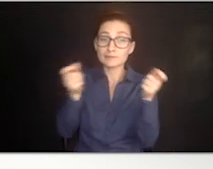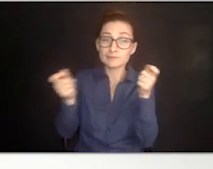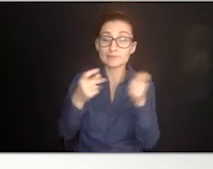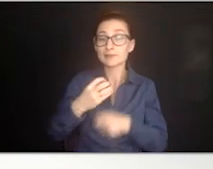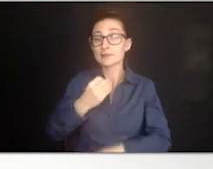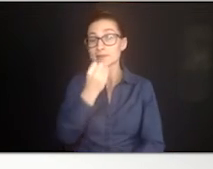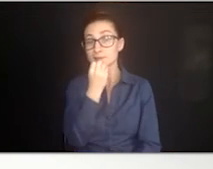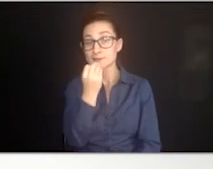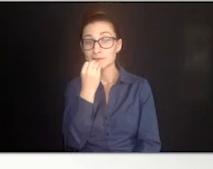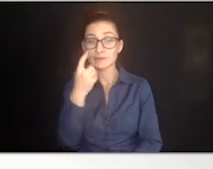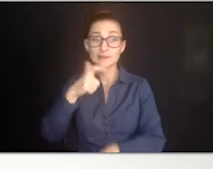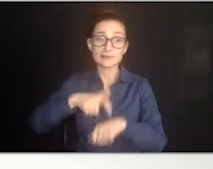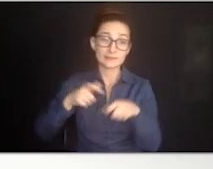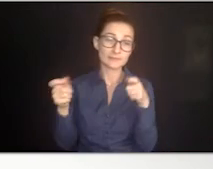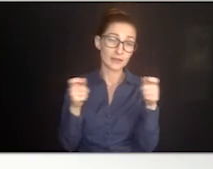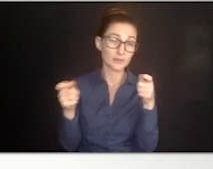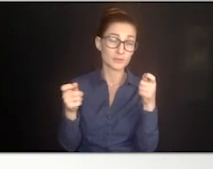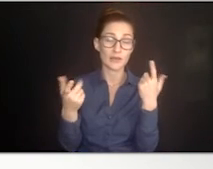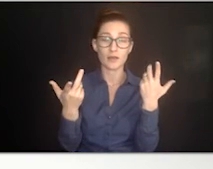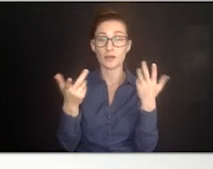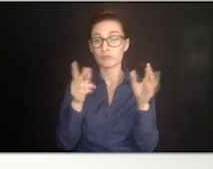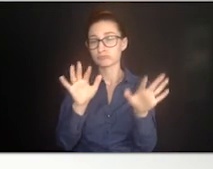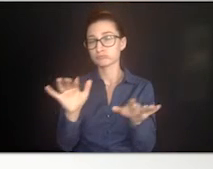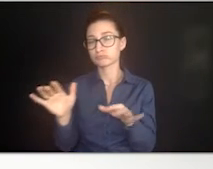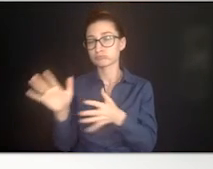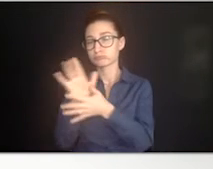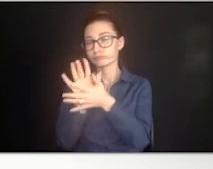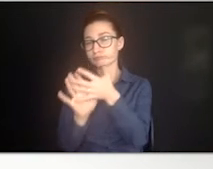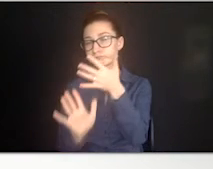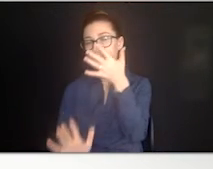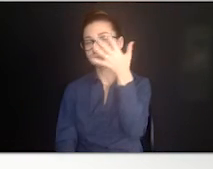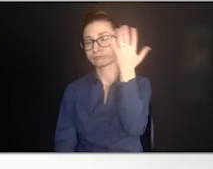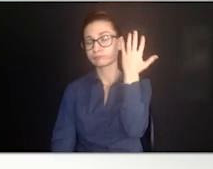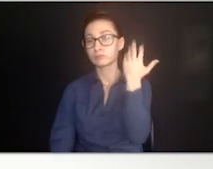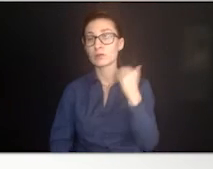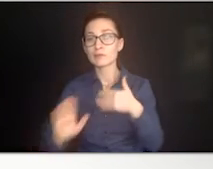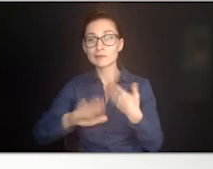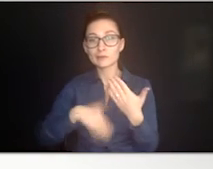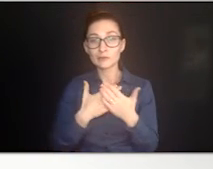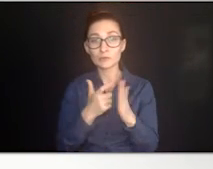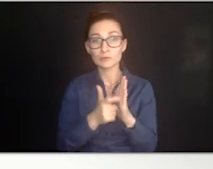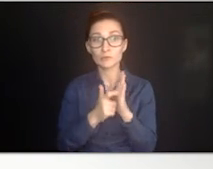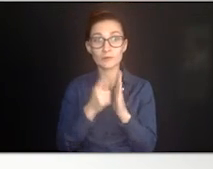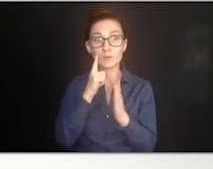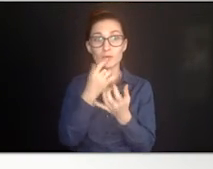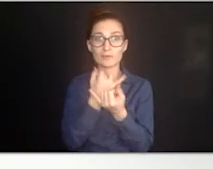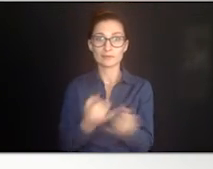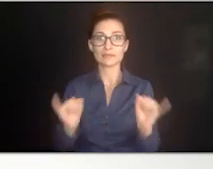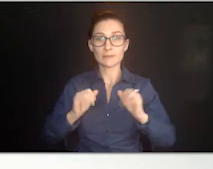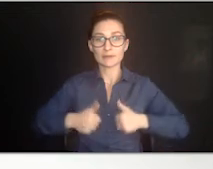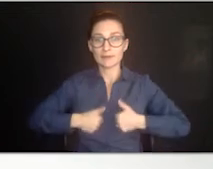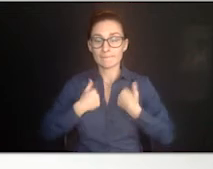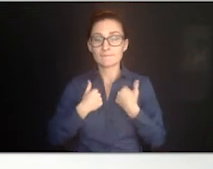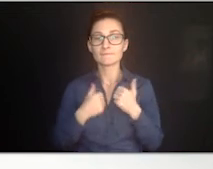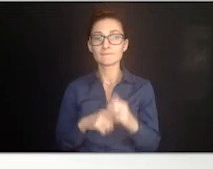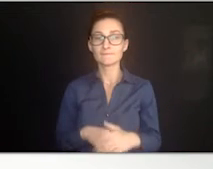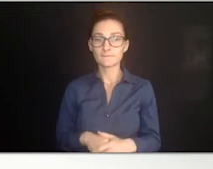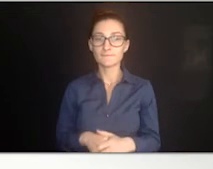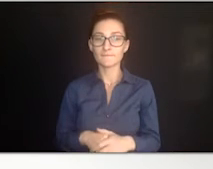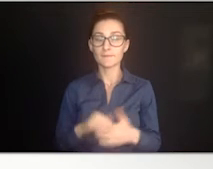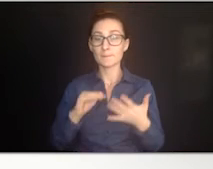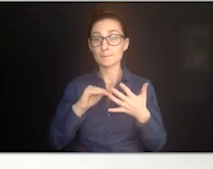eating, time management, all of those that you need to be successful, independent adults.